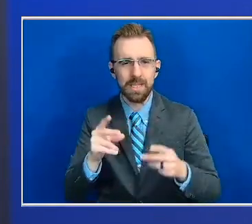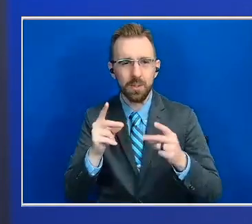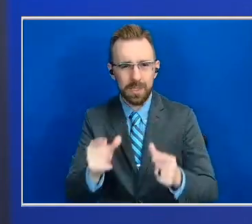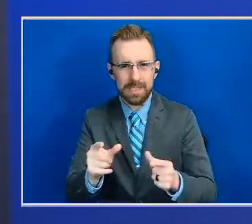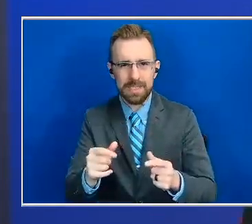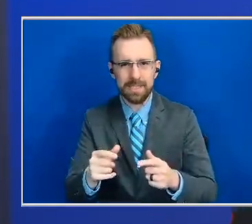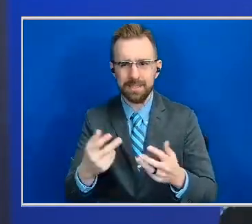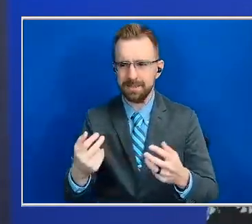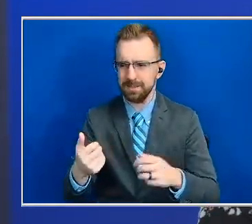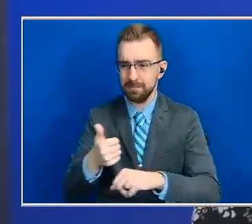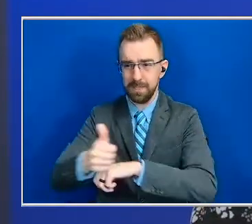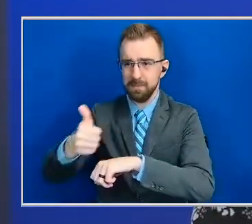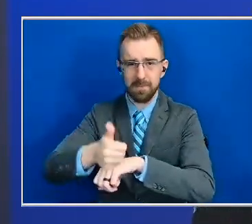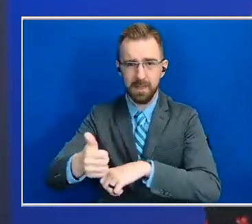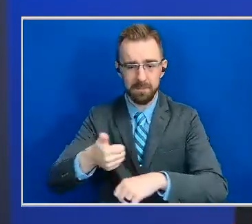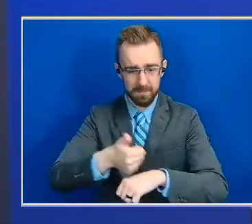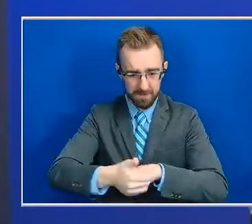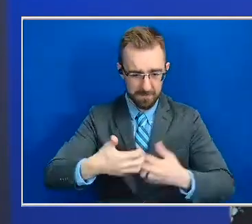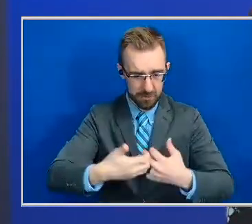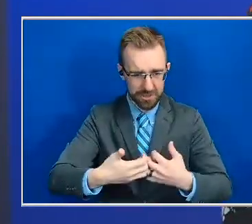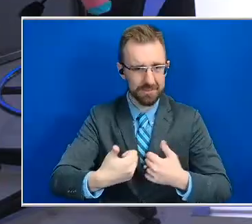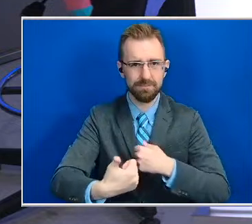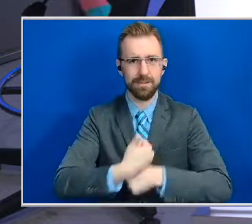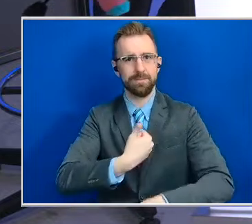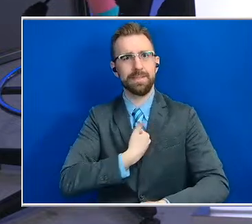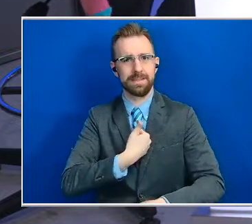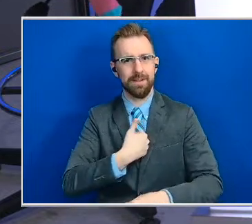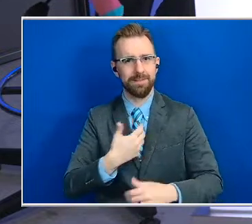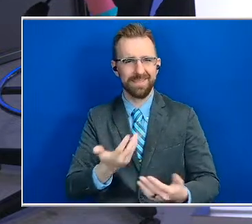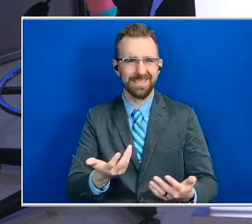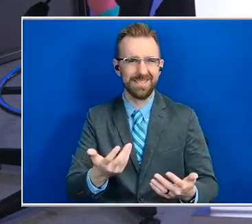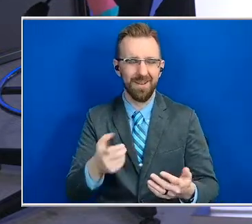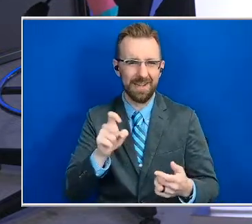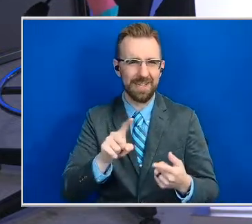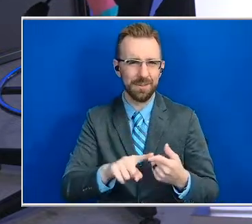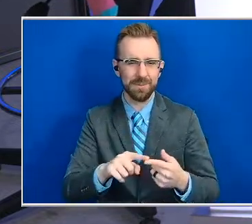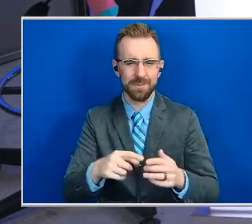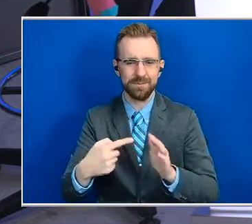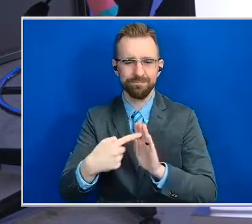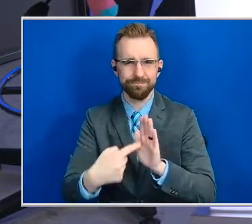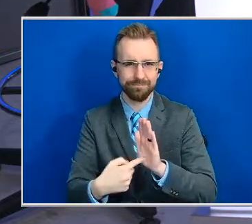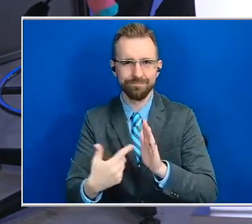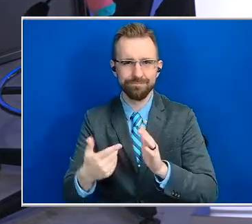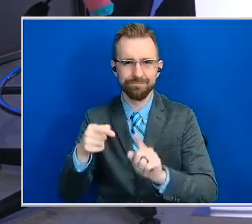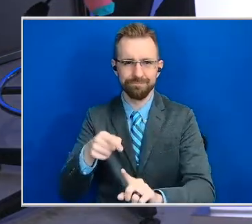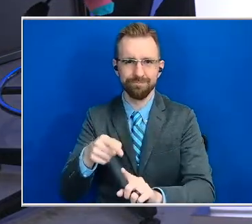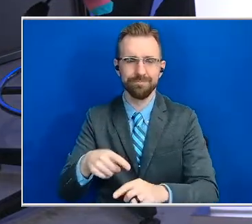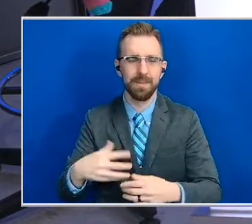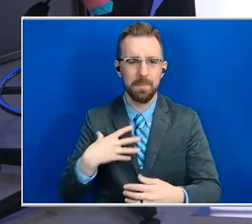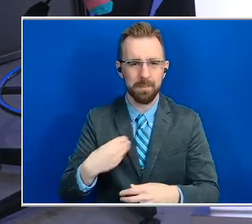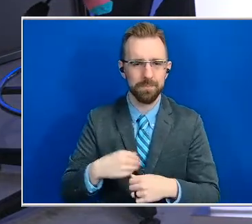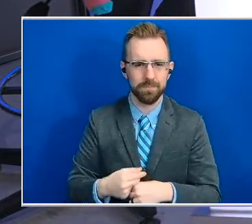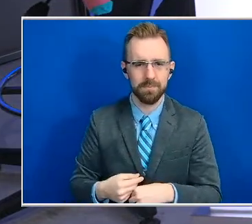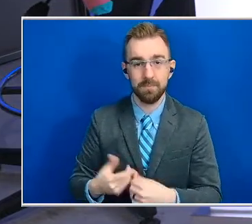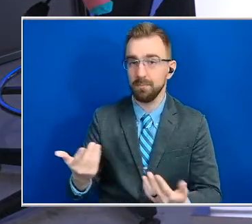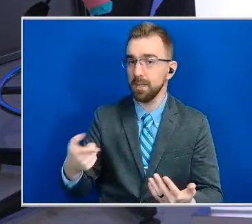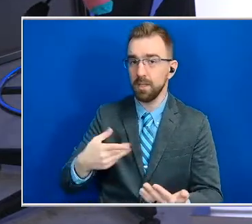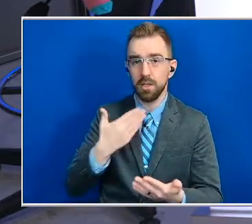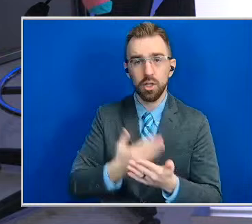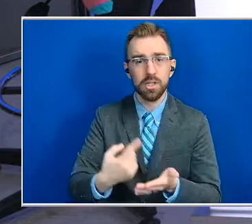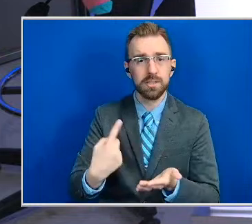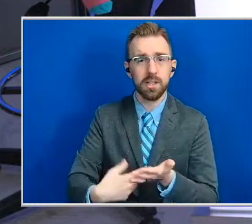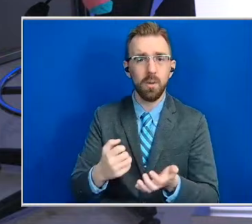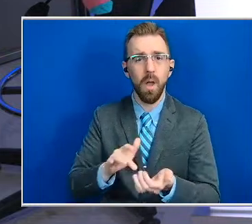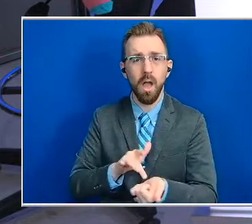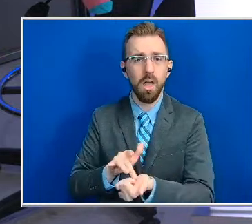before questioning the breast pump. Itself, yeah. All right, well, this has been a great discussion. I want to get final thoughts from our guests.